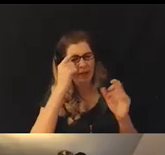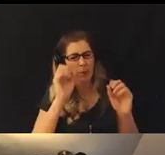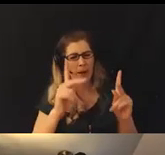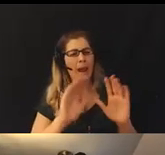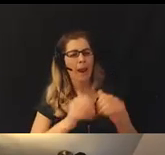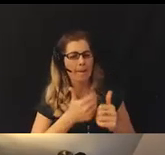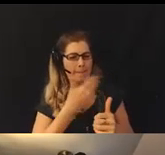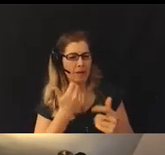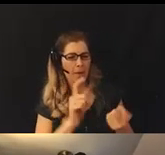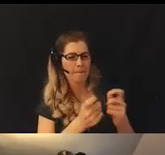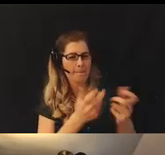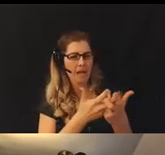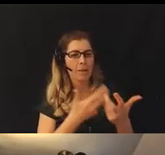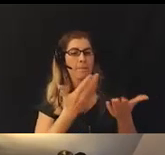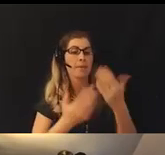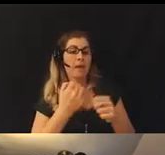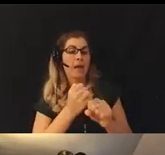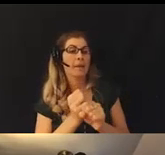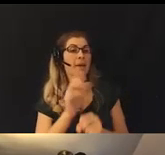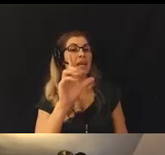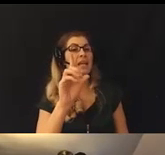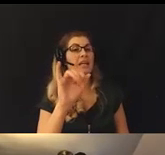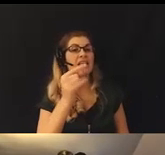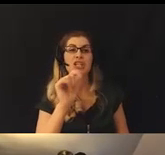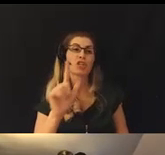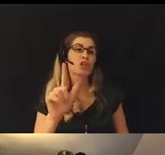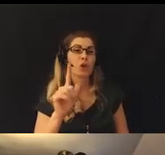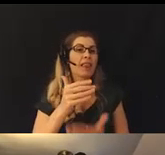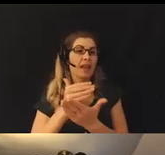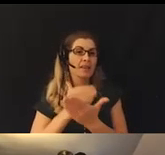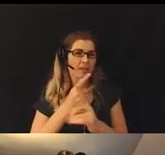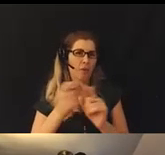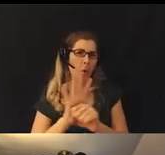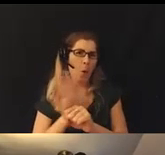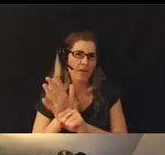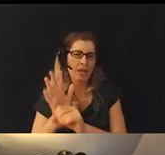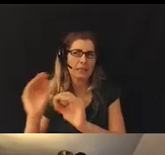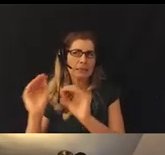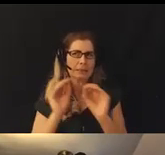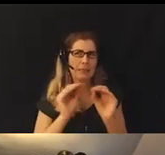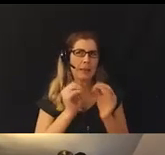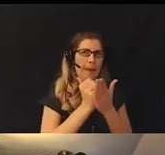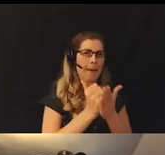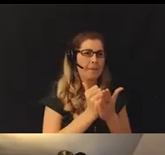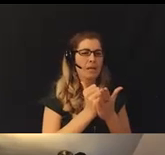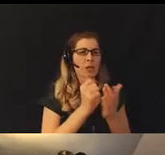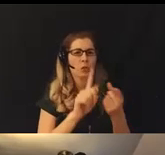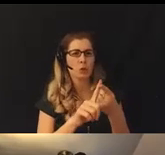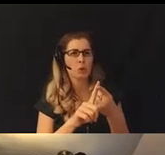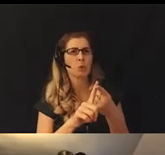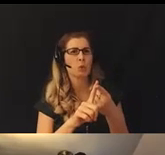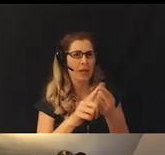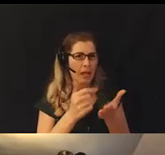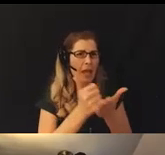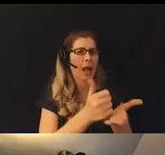maybe creating something digitally using the sort of lessons from COVID and everything that has to teach us to sort of decentralize it even more and give more